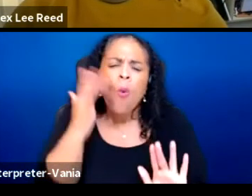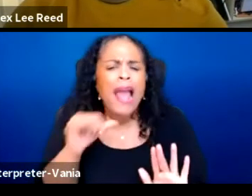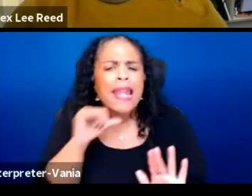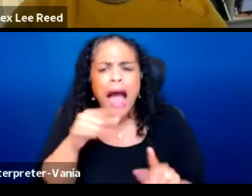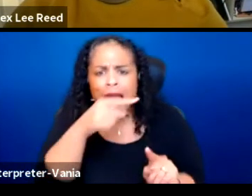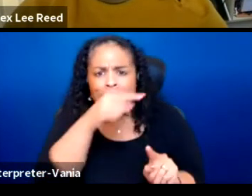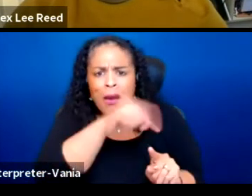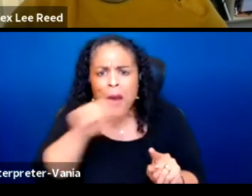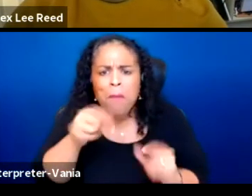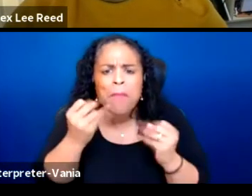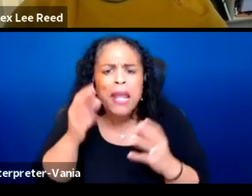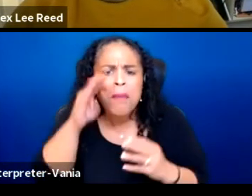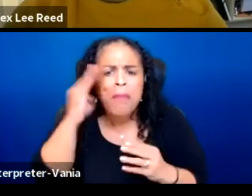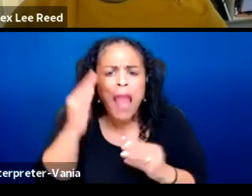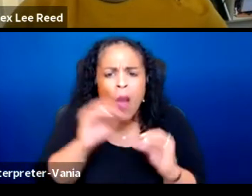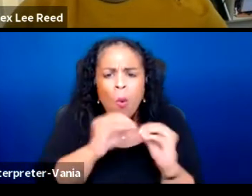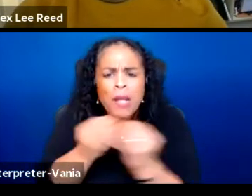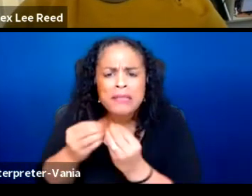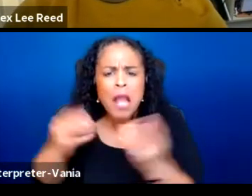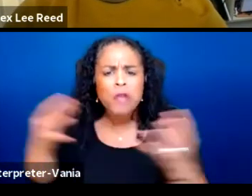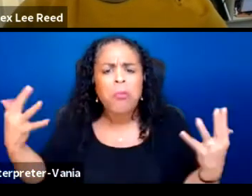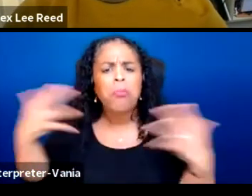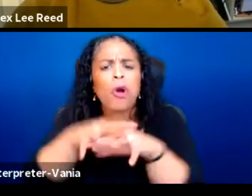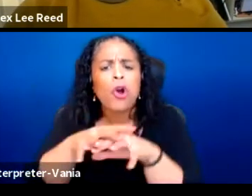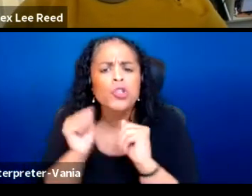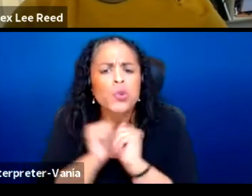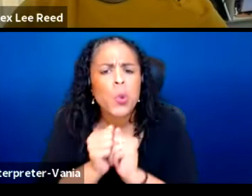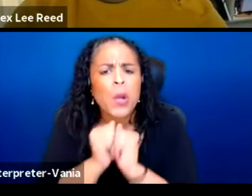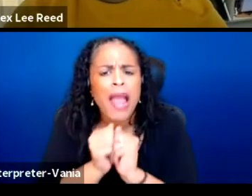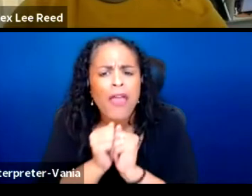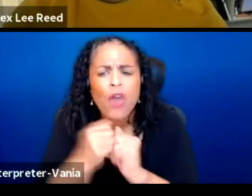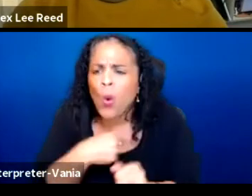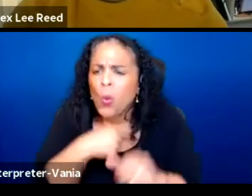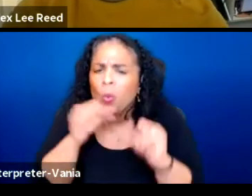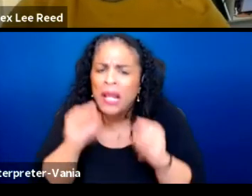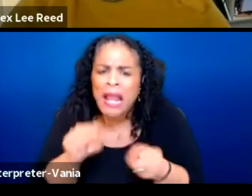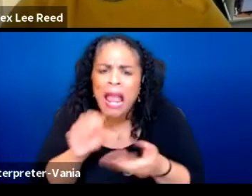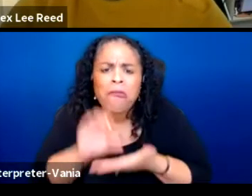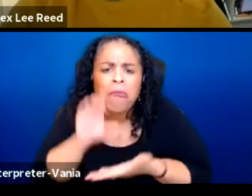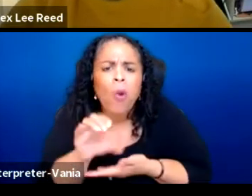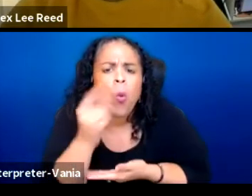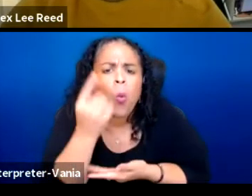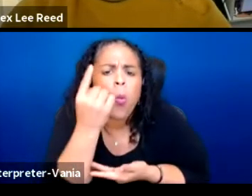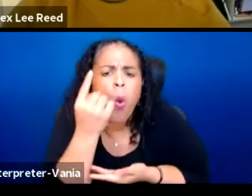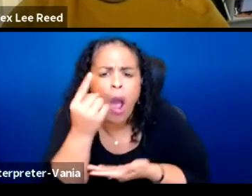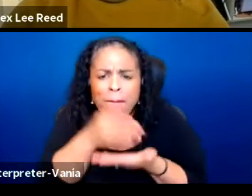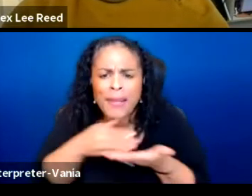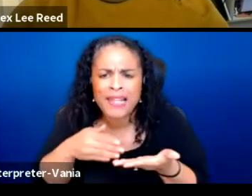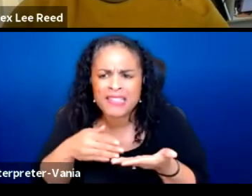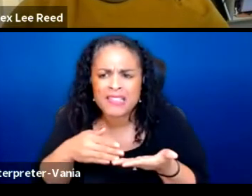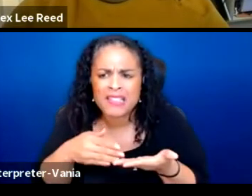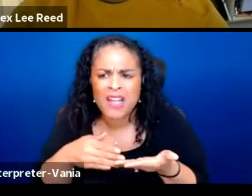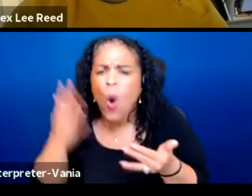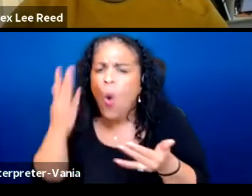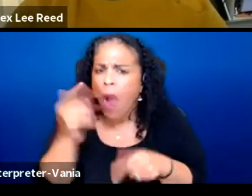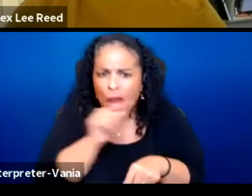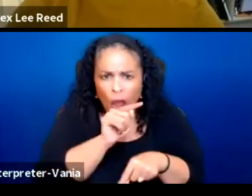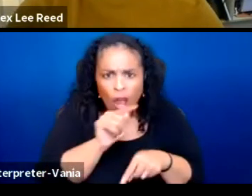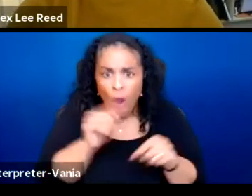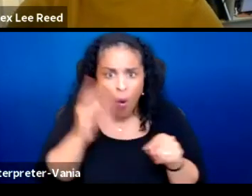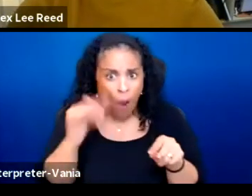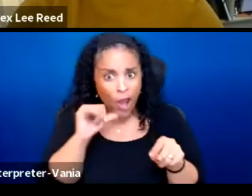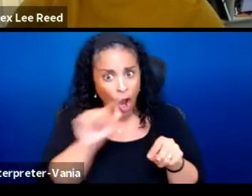together as a Black Black organizations, and we could just fund one pot? Well, why don't y'all just all